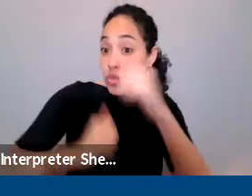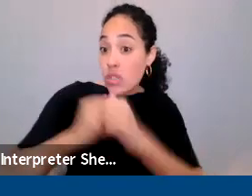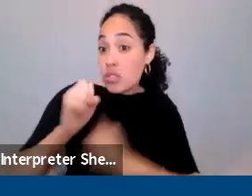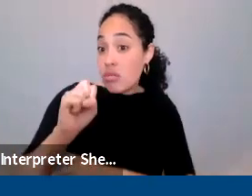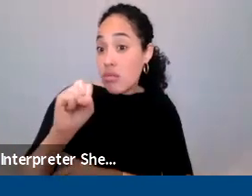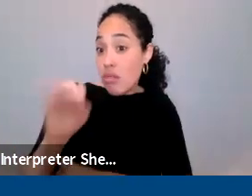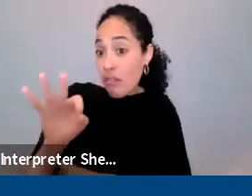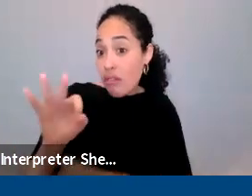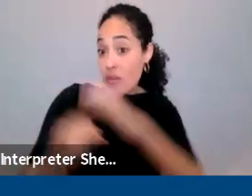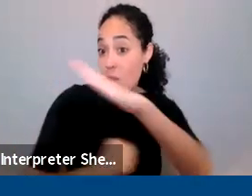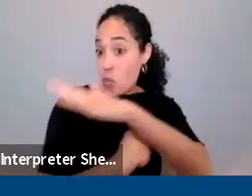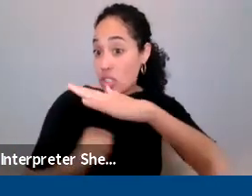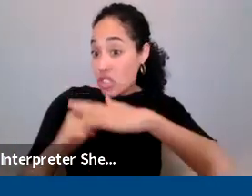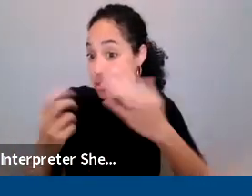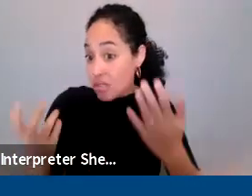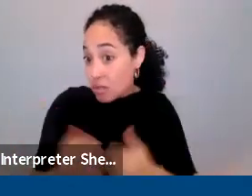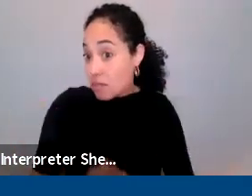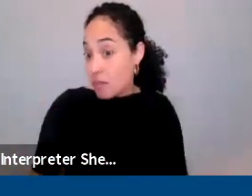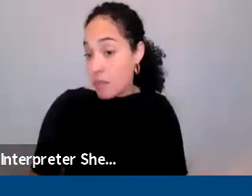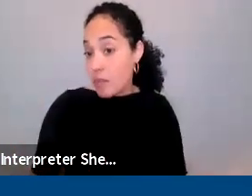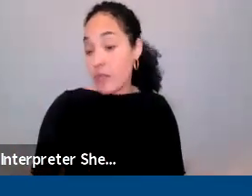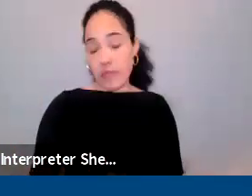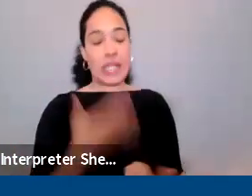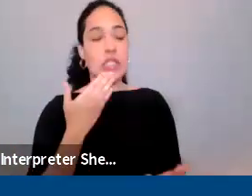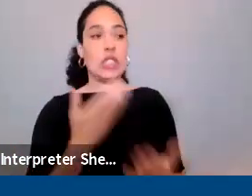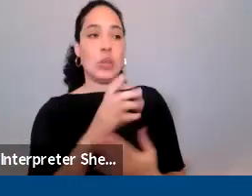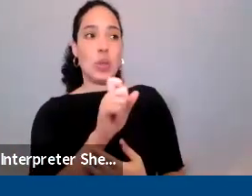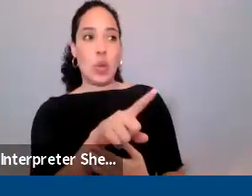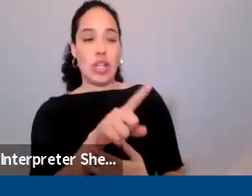That's a good question. I'll try and tackle that, Lisa.